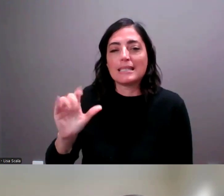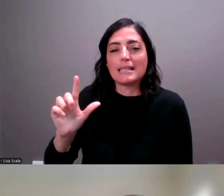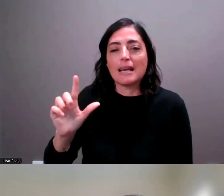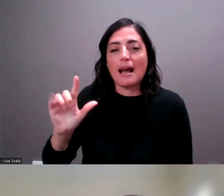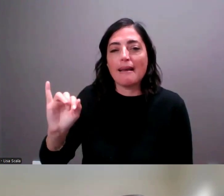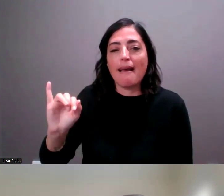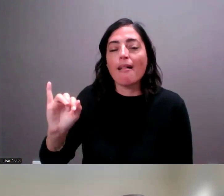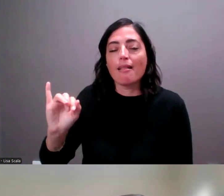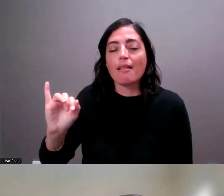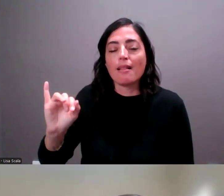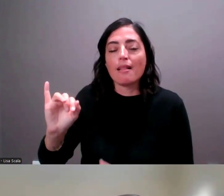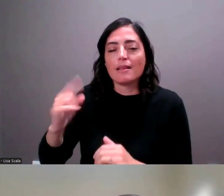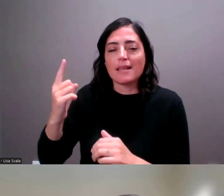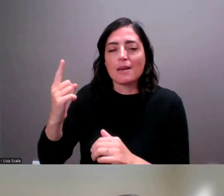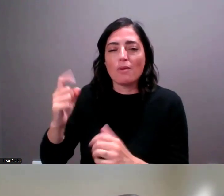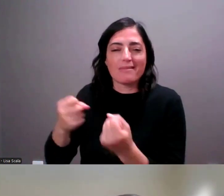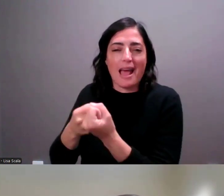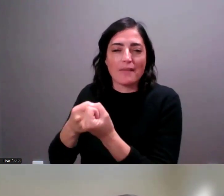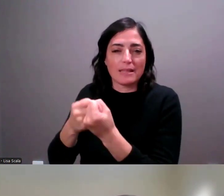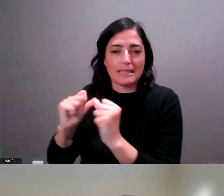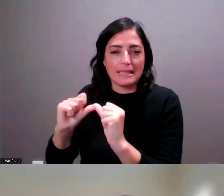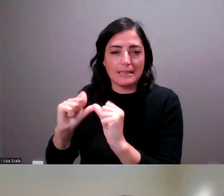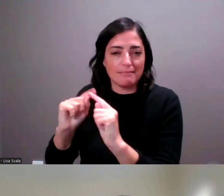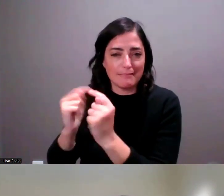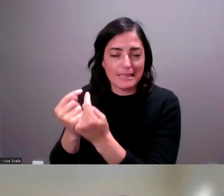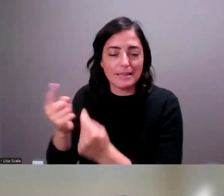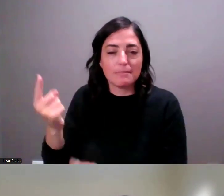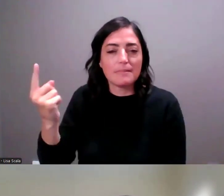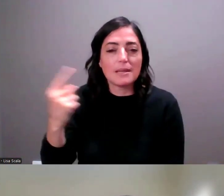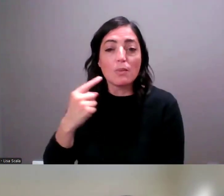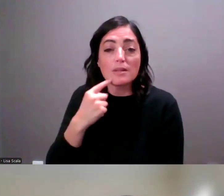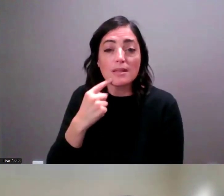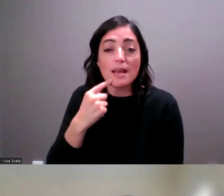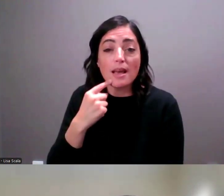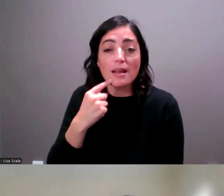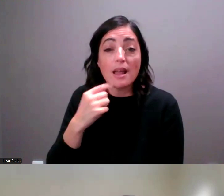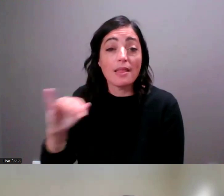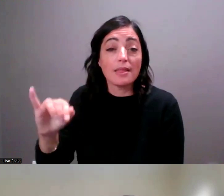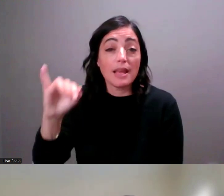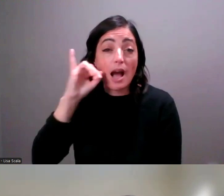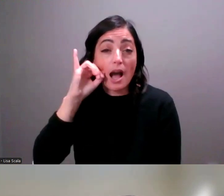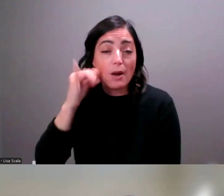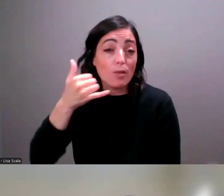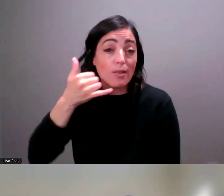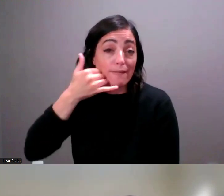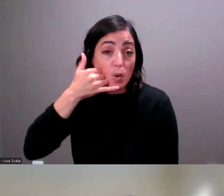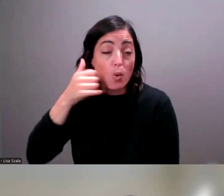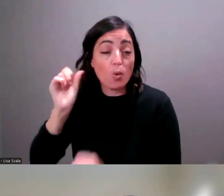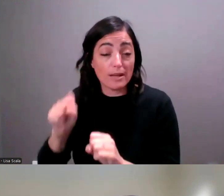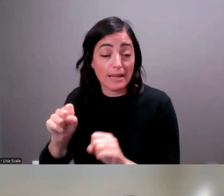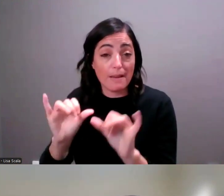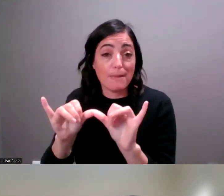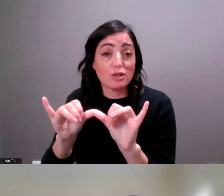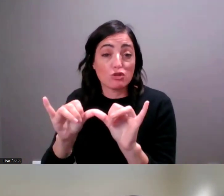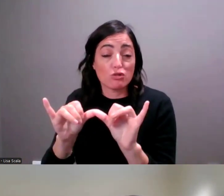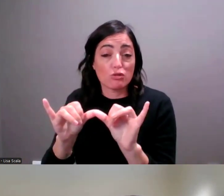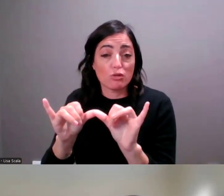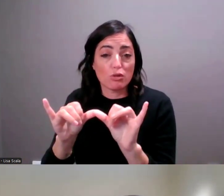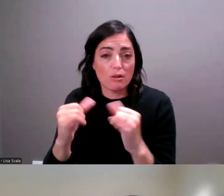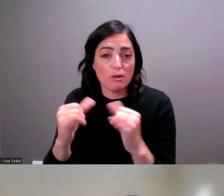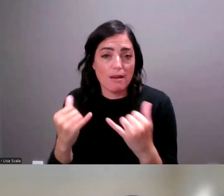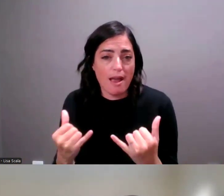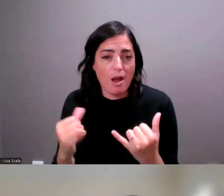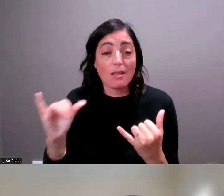team. Someone said that uh, the iPhone or the phone can be measured now,